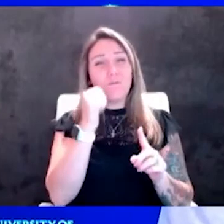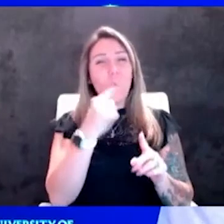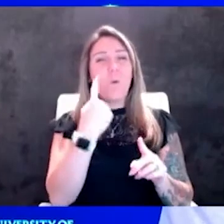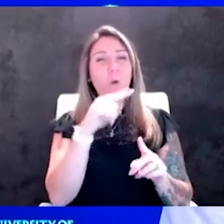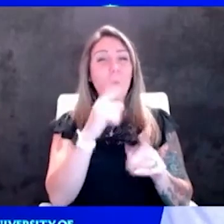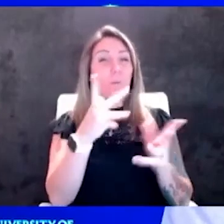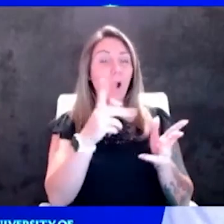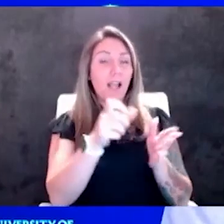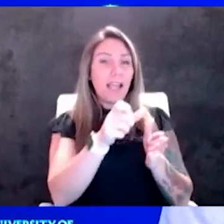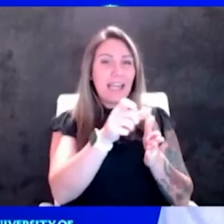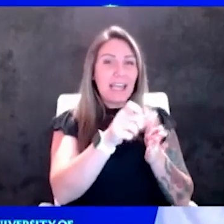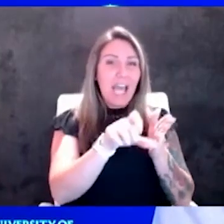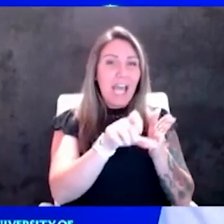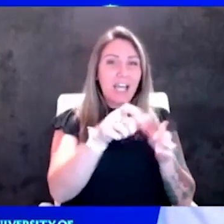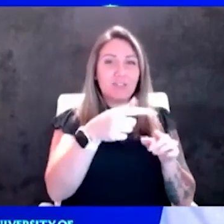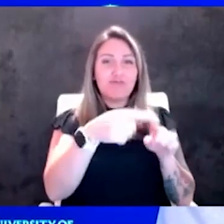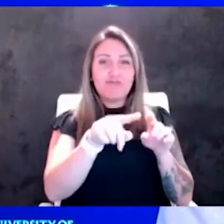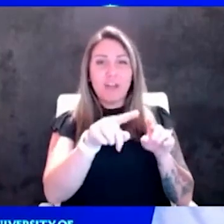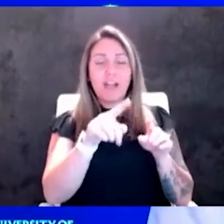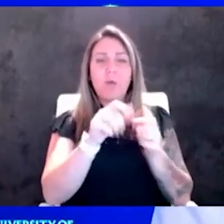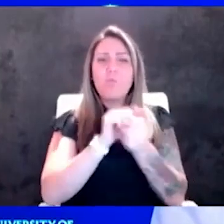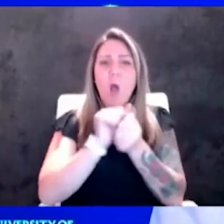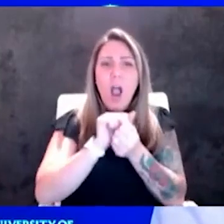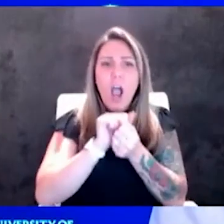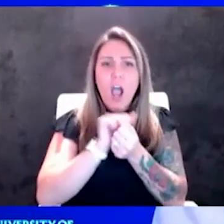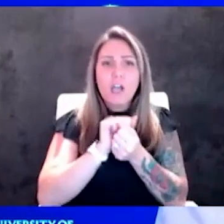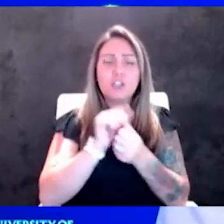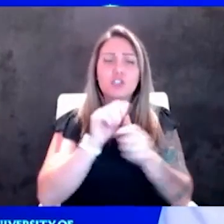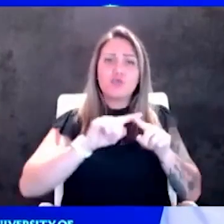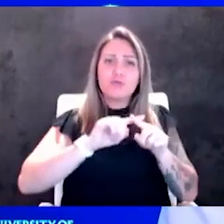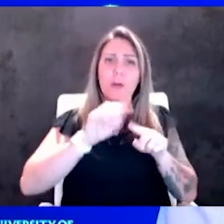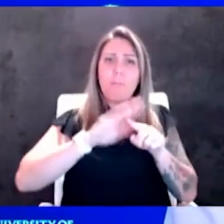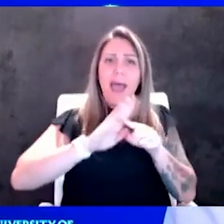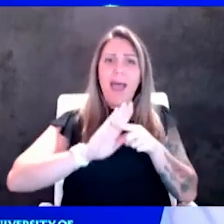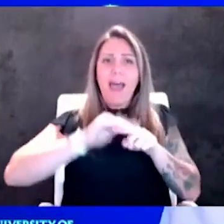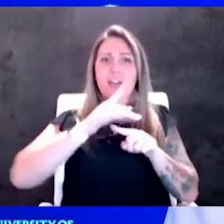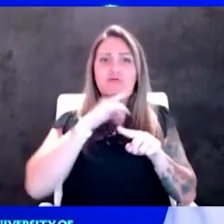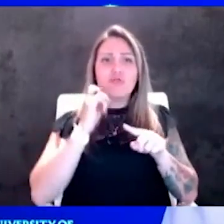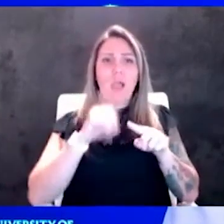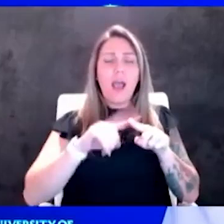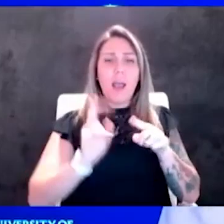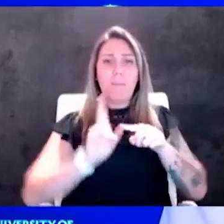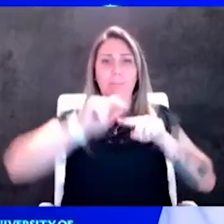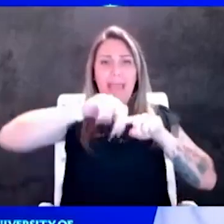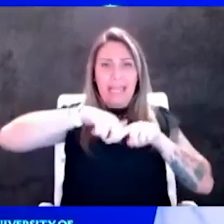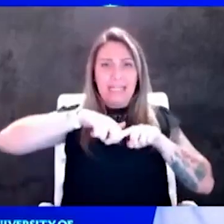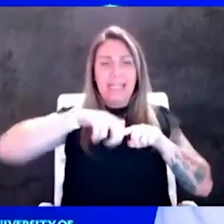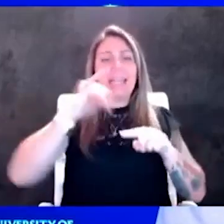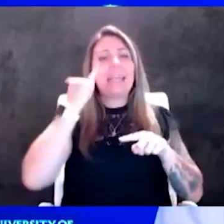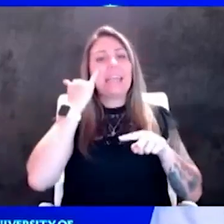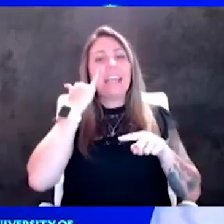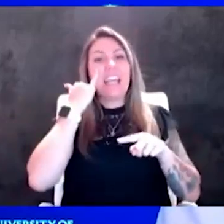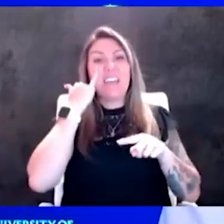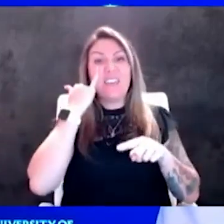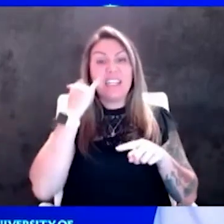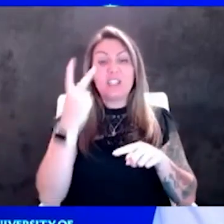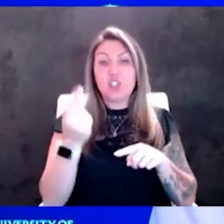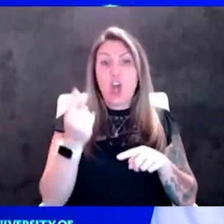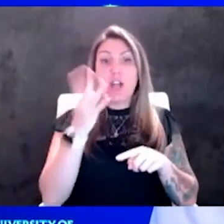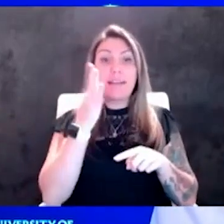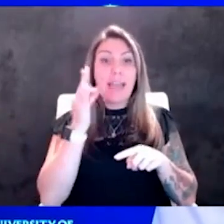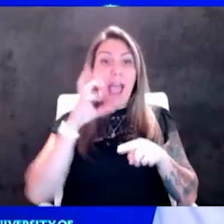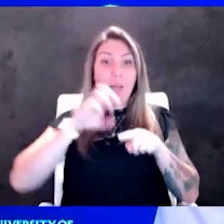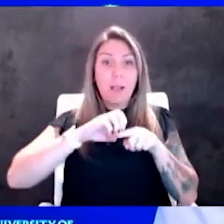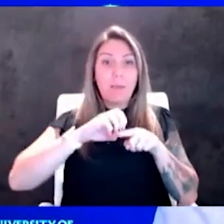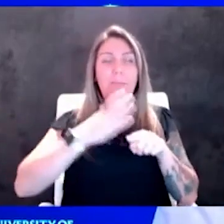wound and get it clean, pat it dry, keep it clean and dry, put a bandage over it. If it's a dog bite or a cat bite, please wash it